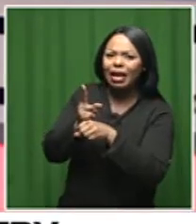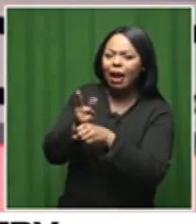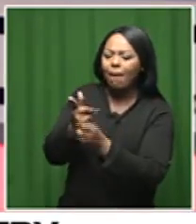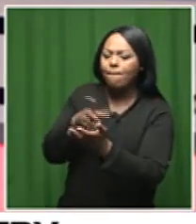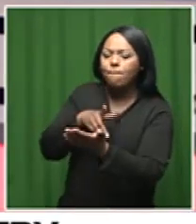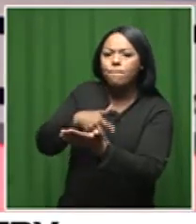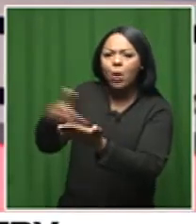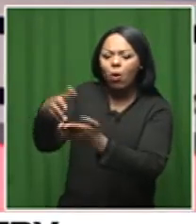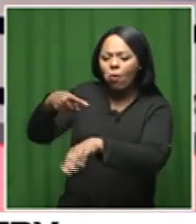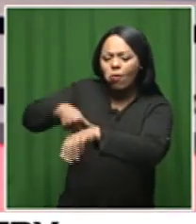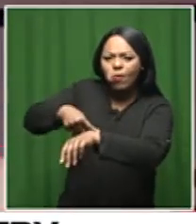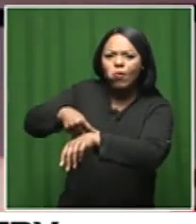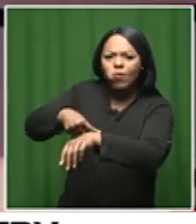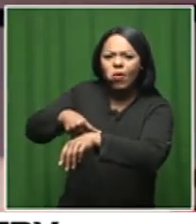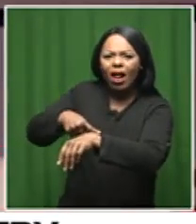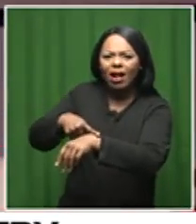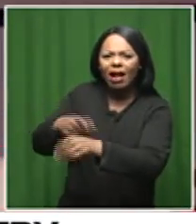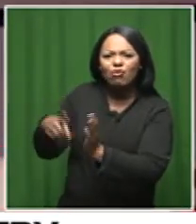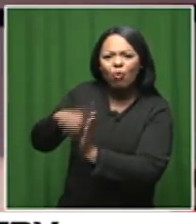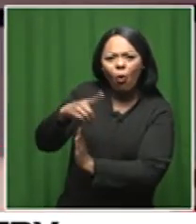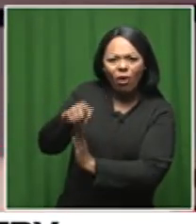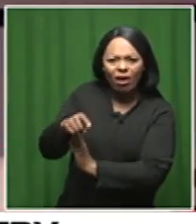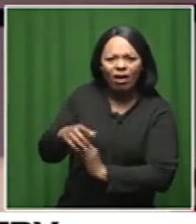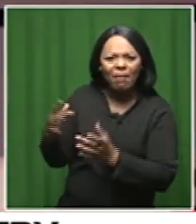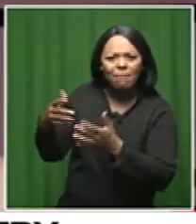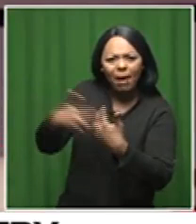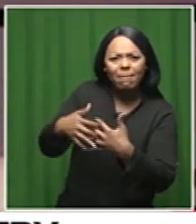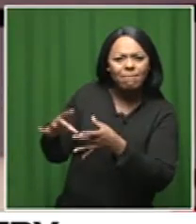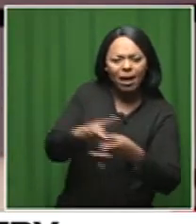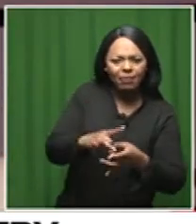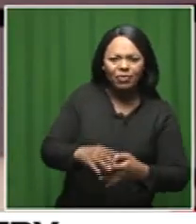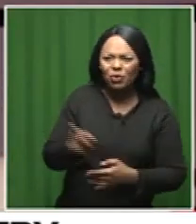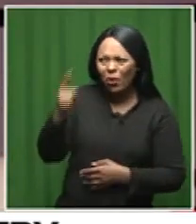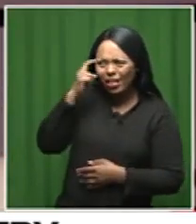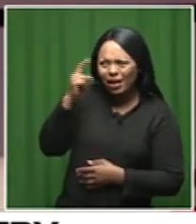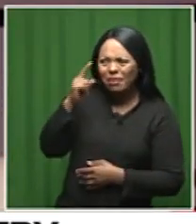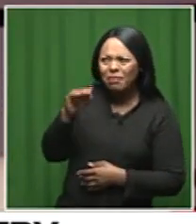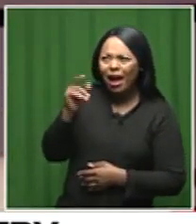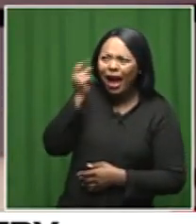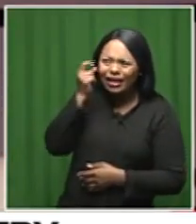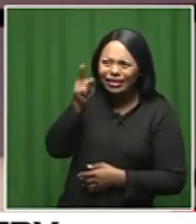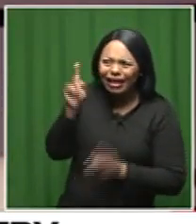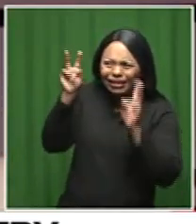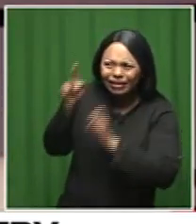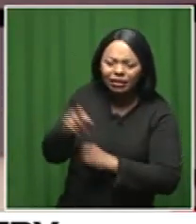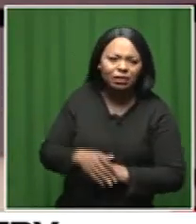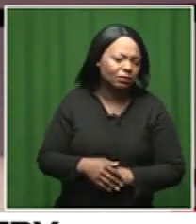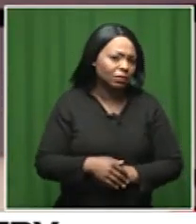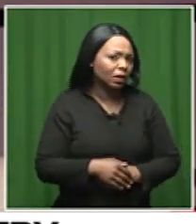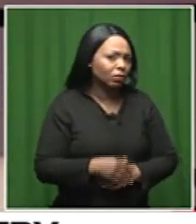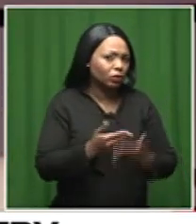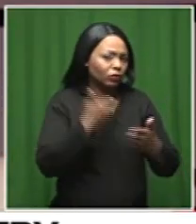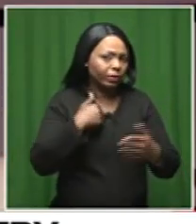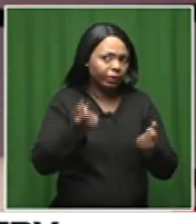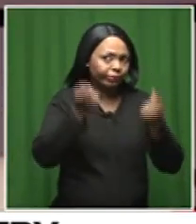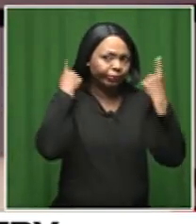marrow transplant was at the time? At that point in time, I didn't have a cooking clue what this was, because I think I always say, you know,